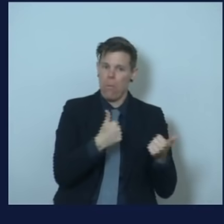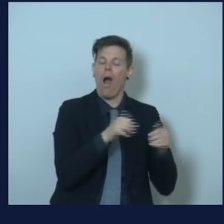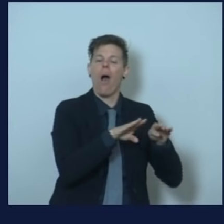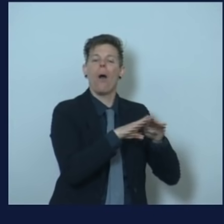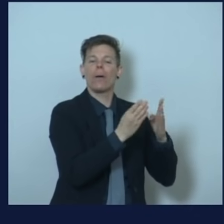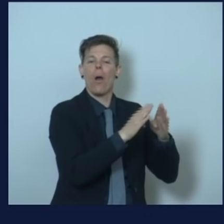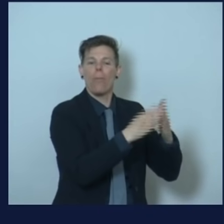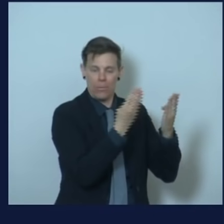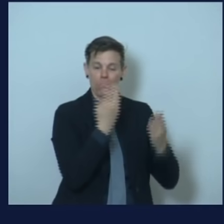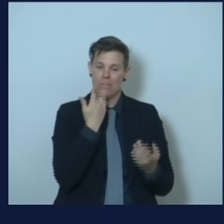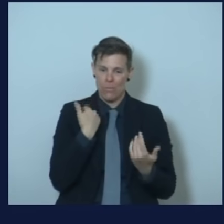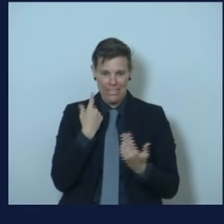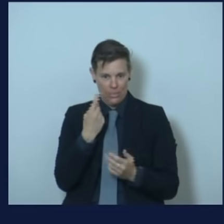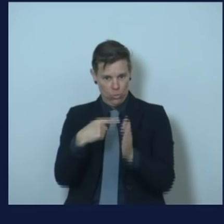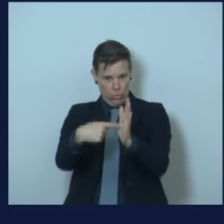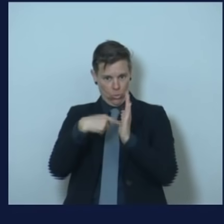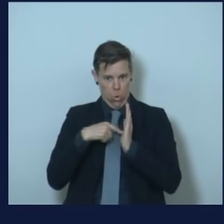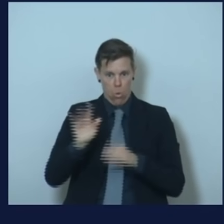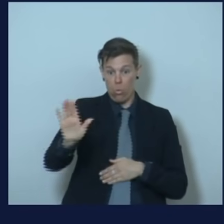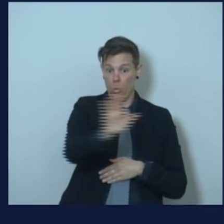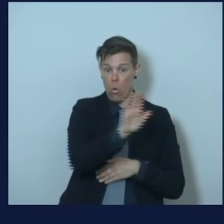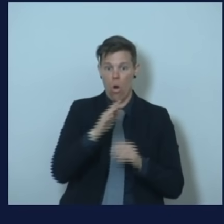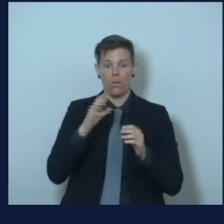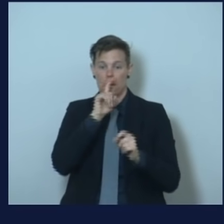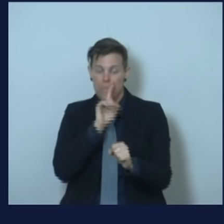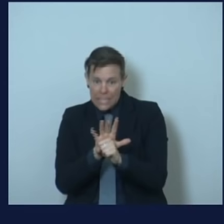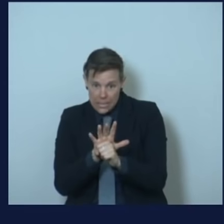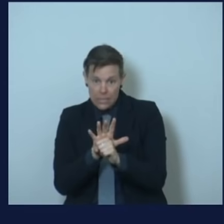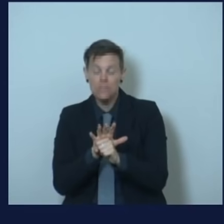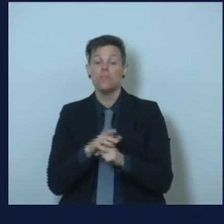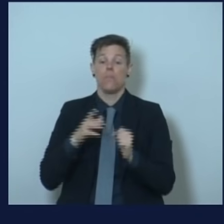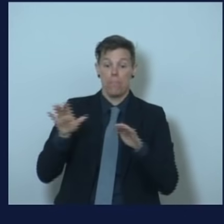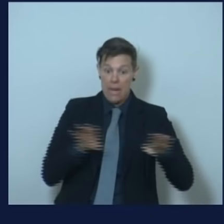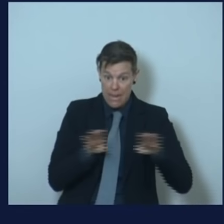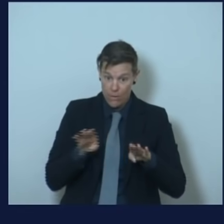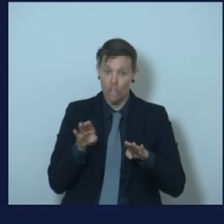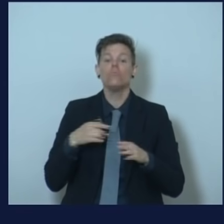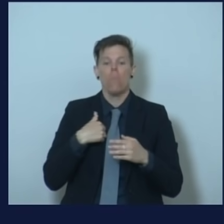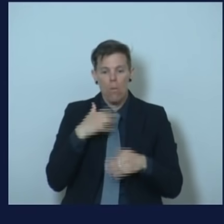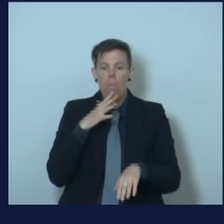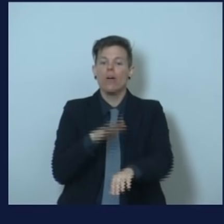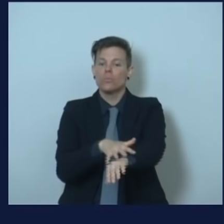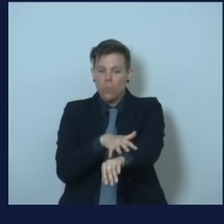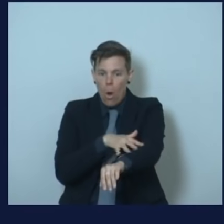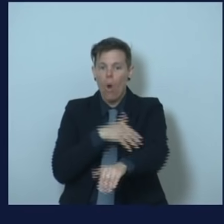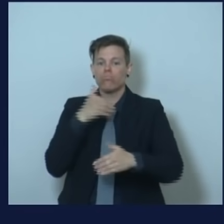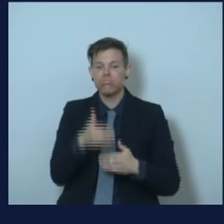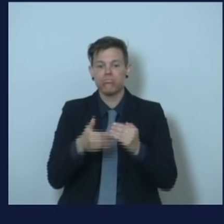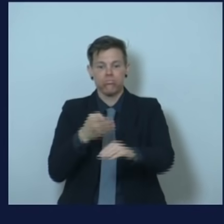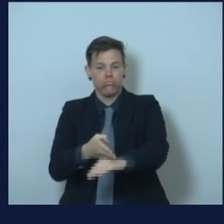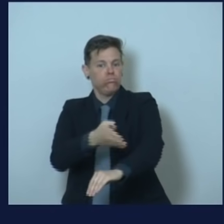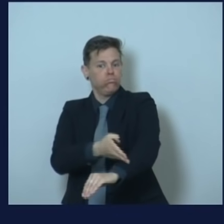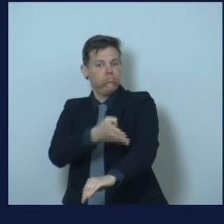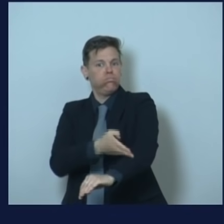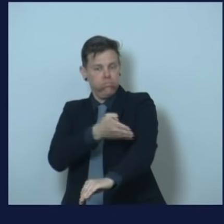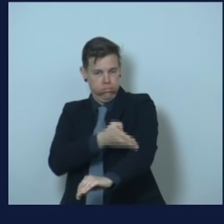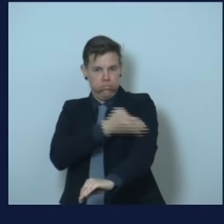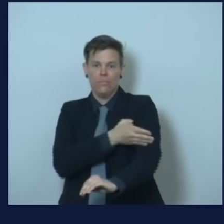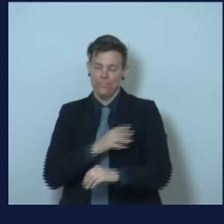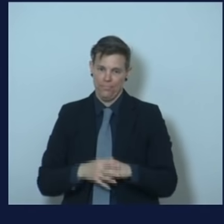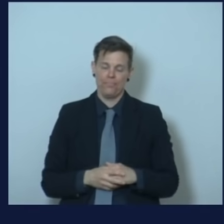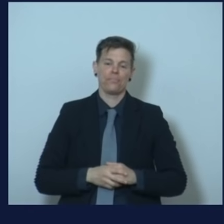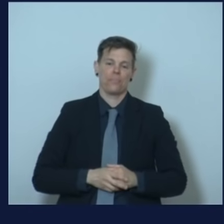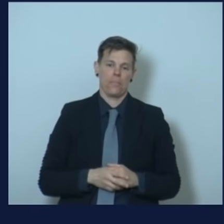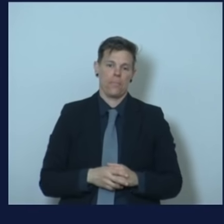by the data that the spread of the virus, in fact, is continuing to be mitigated. So,